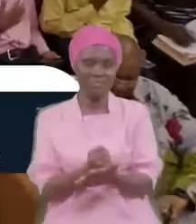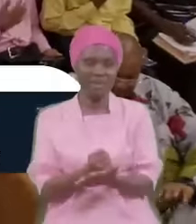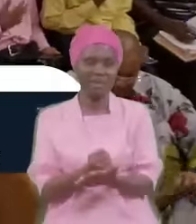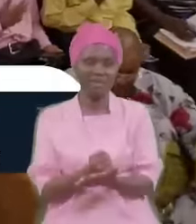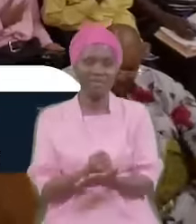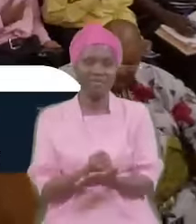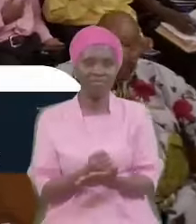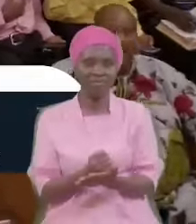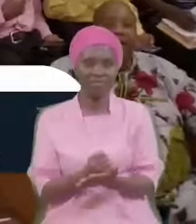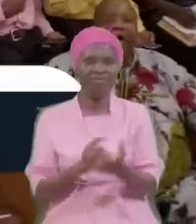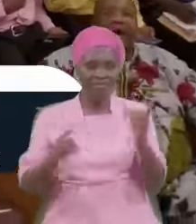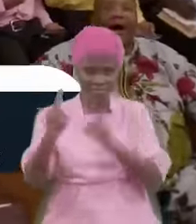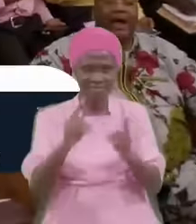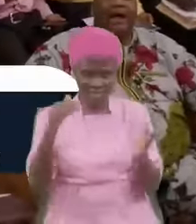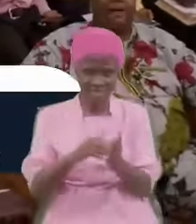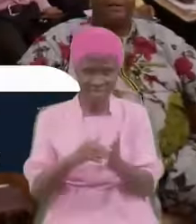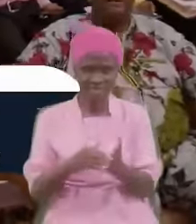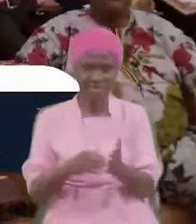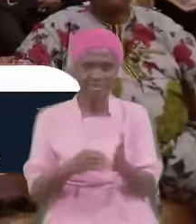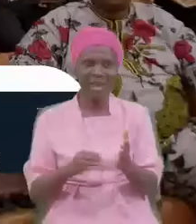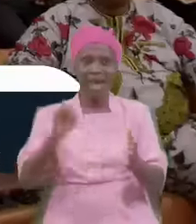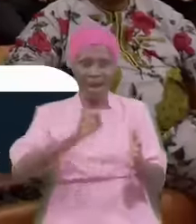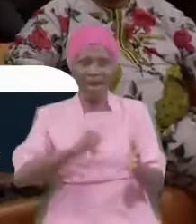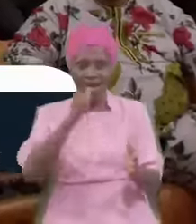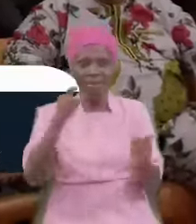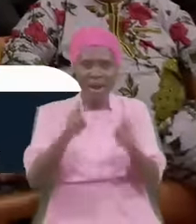Let the heavens hear you.